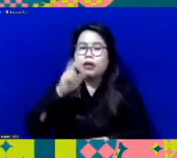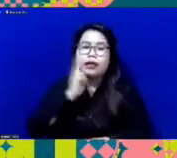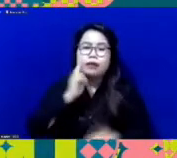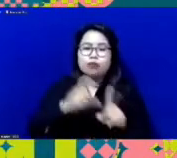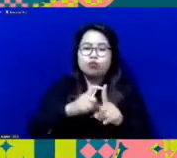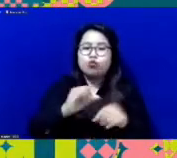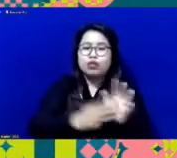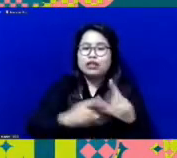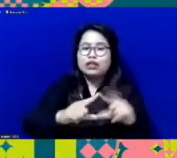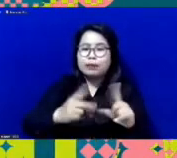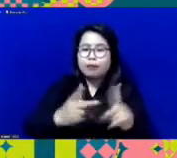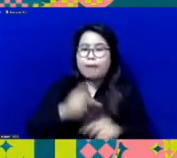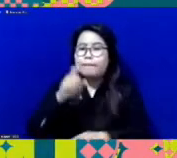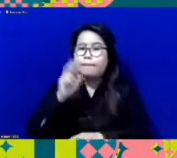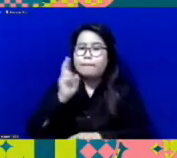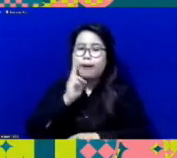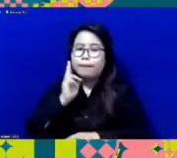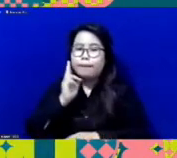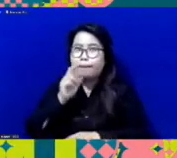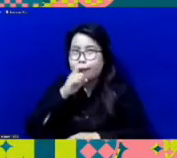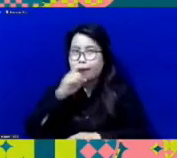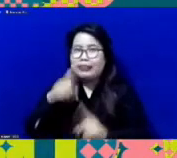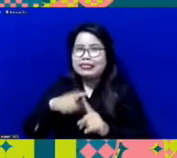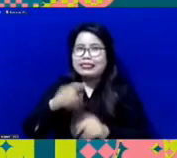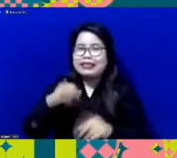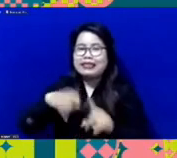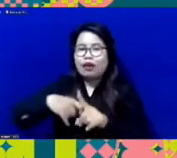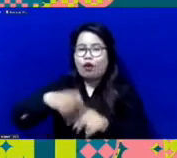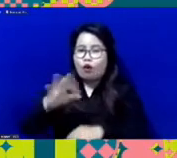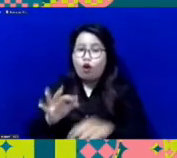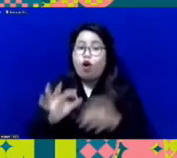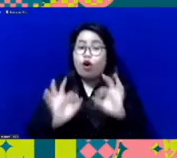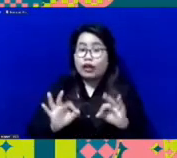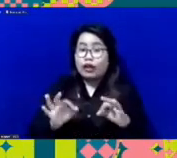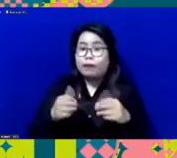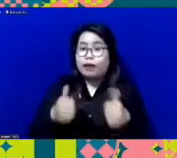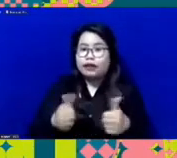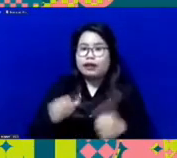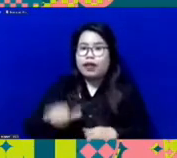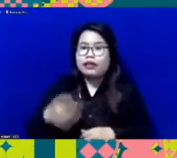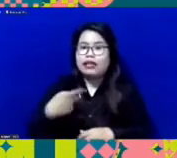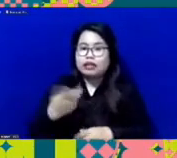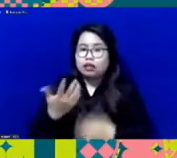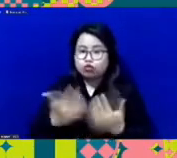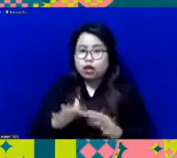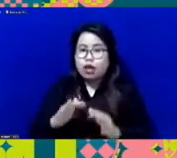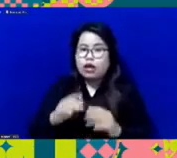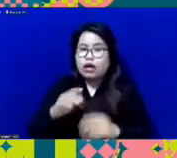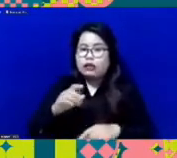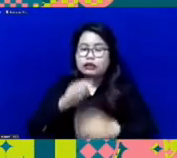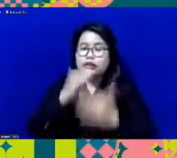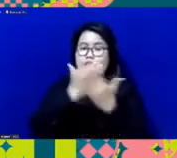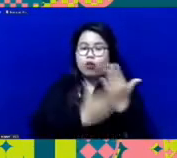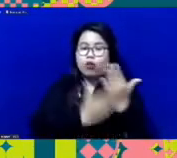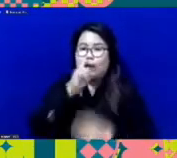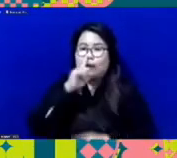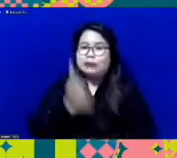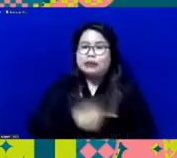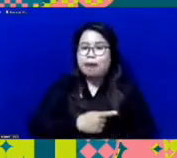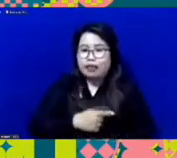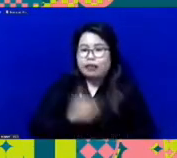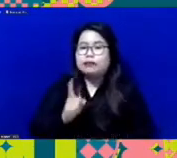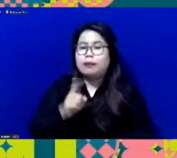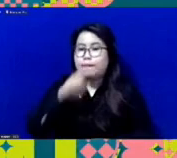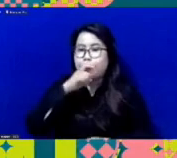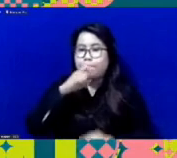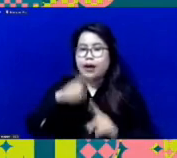And since we have moved the schedule forward a little bit, because Bapak Tiko found values to be so important that although